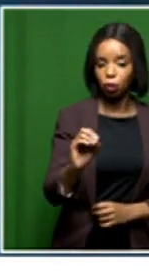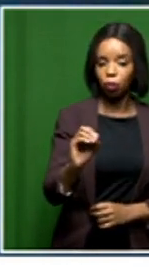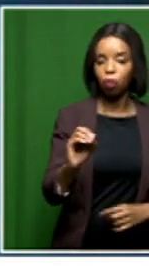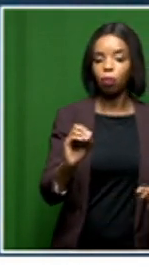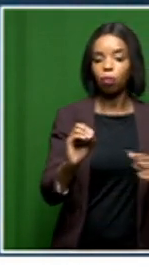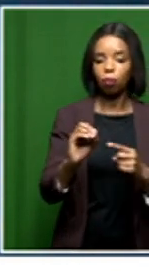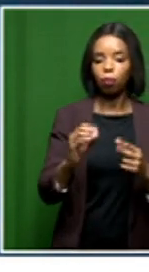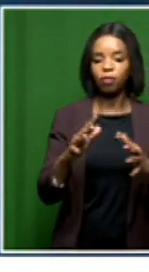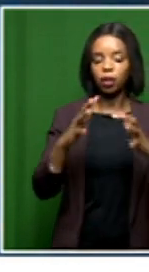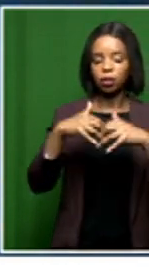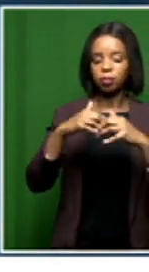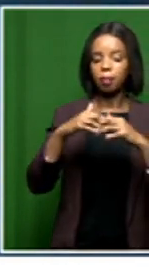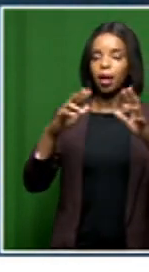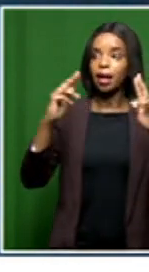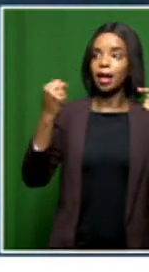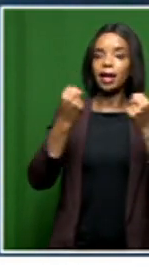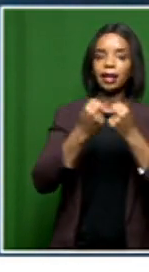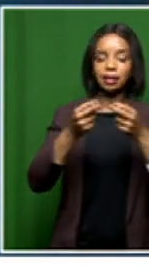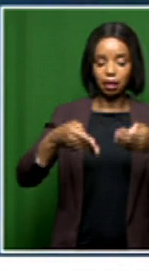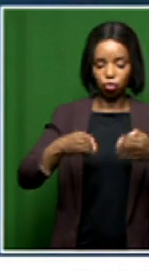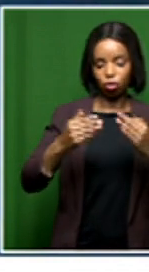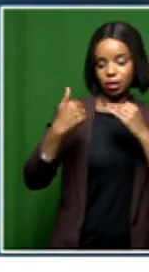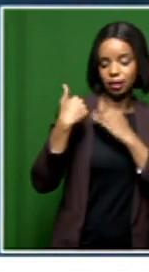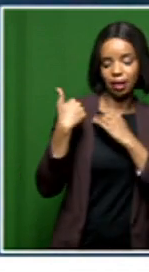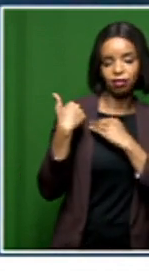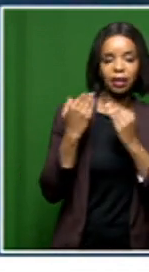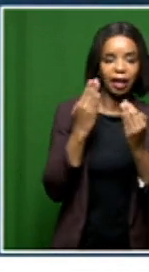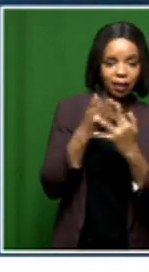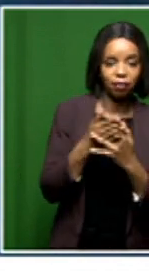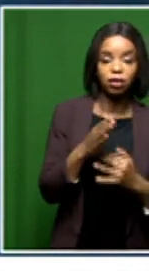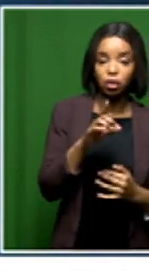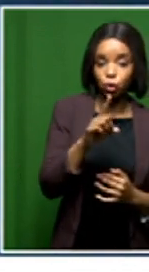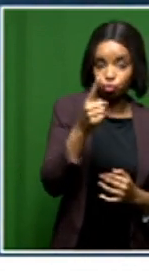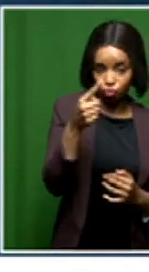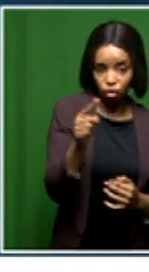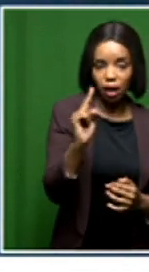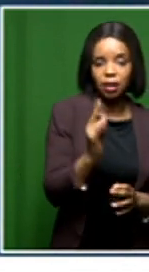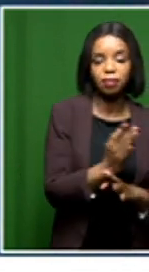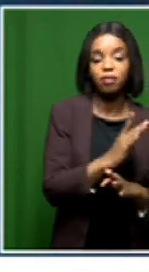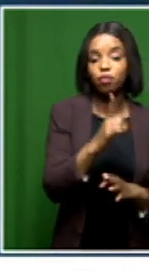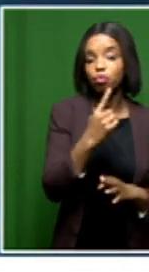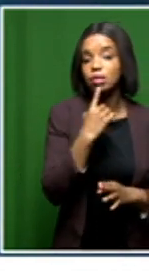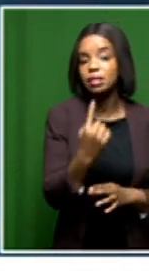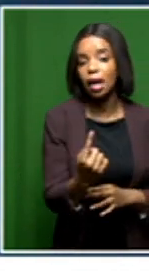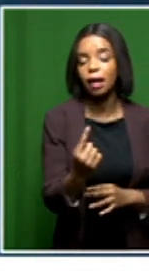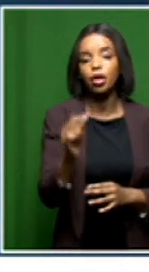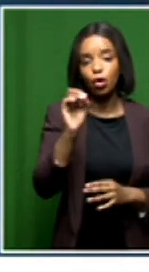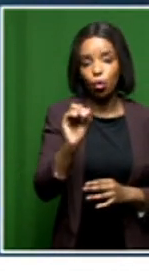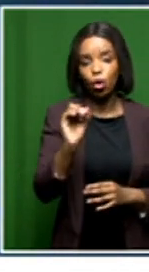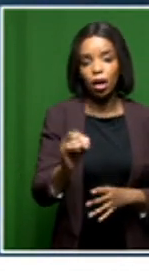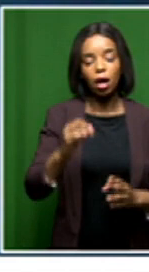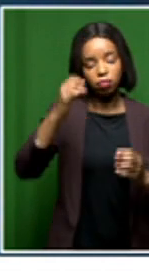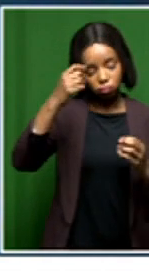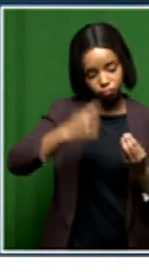national road safety intervention. And we have rightly pointed out in our introduction is that there was this judgment that came up on the 13th